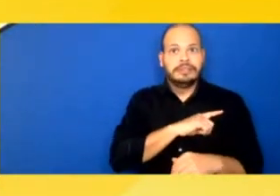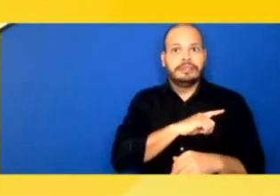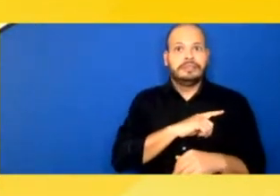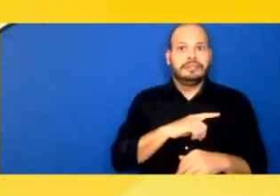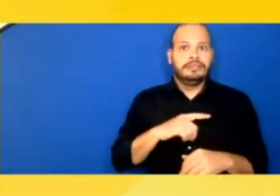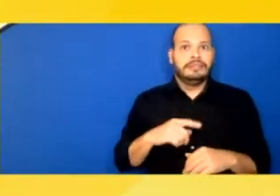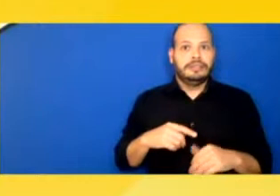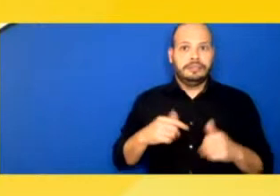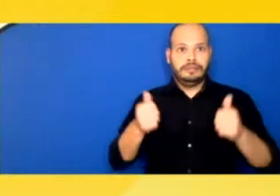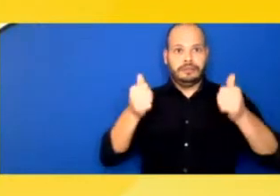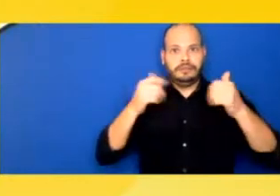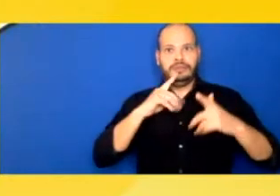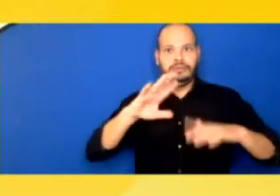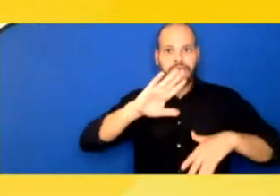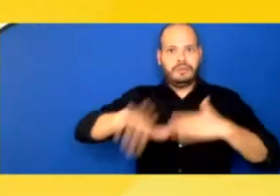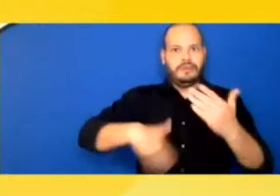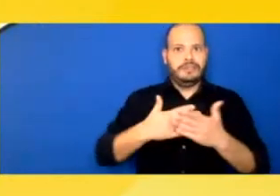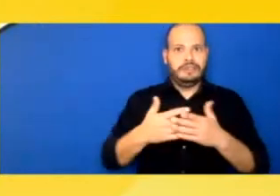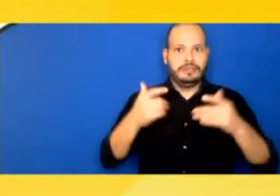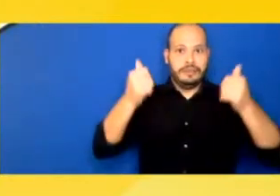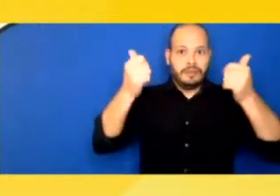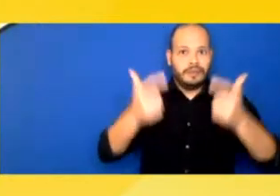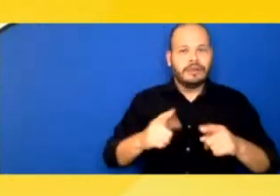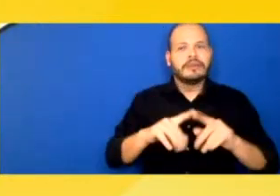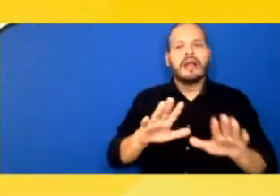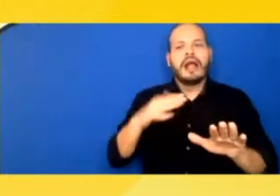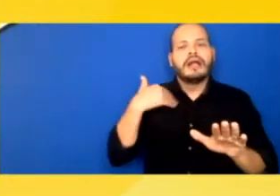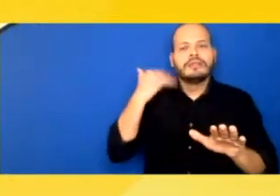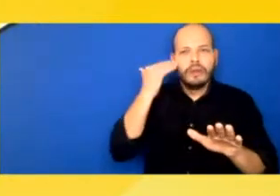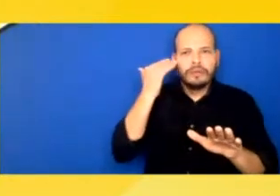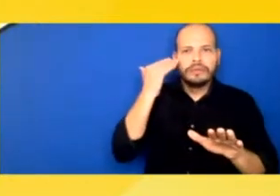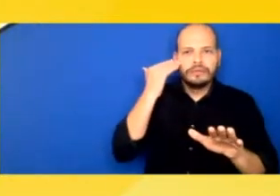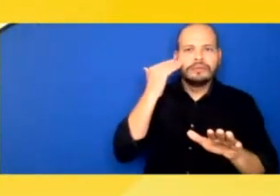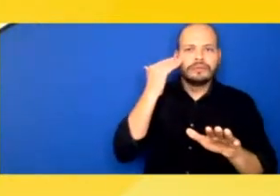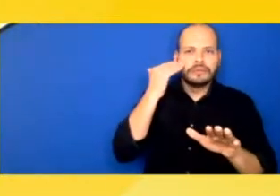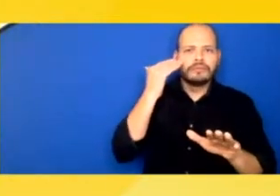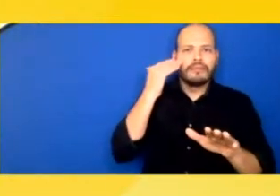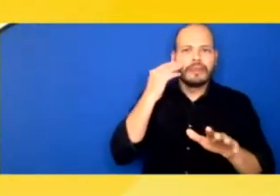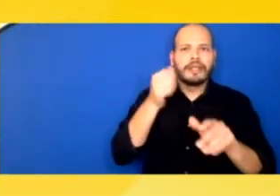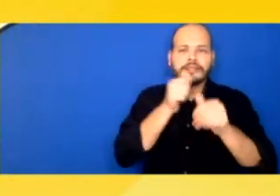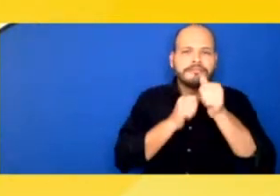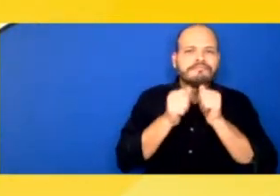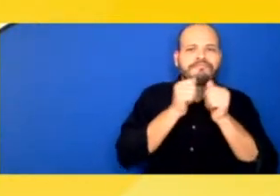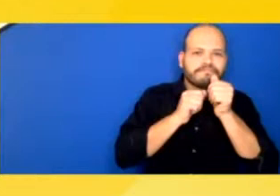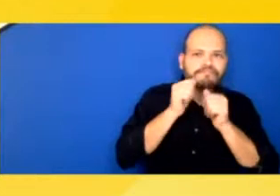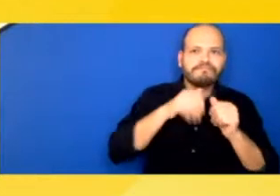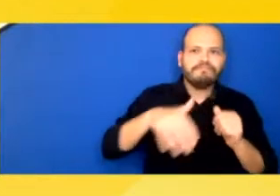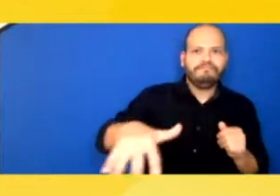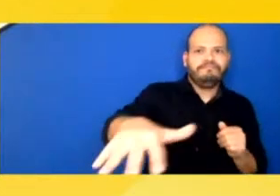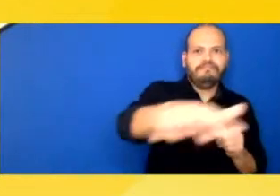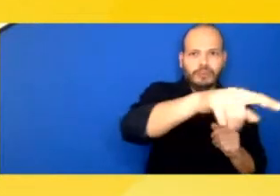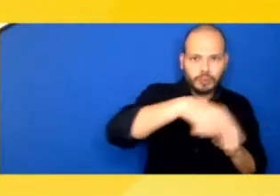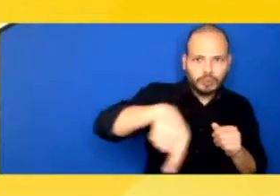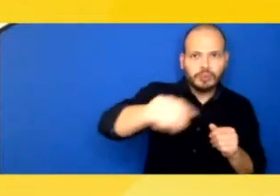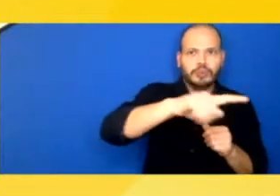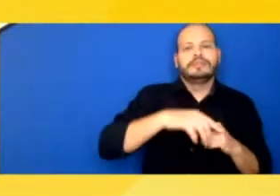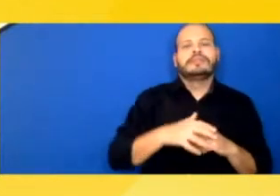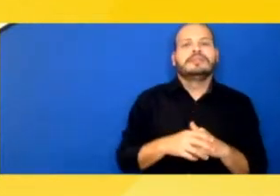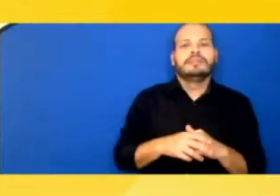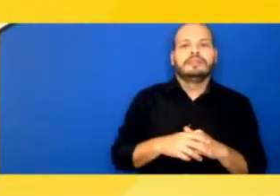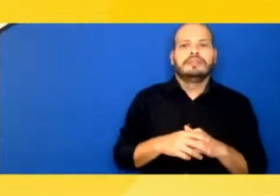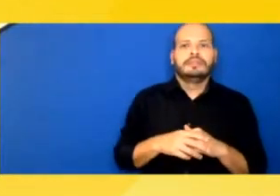more. And that the vicious cycle of poverty has only showed